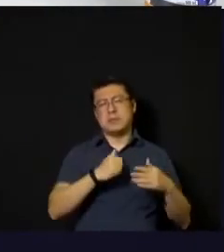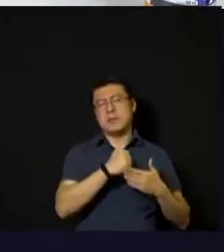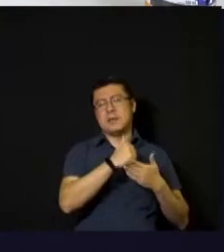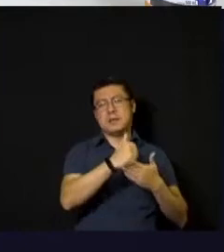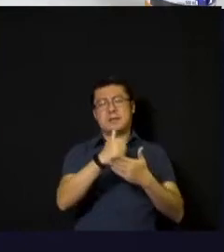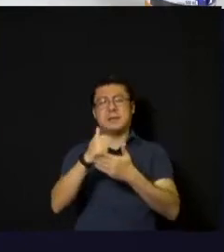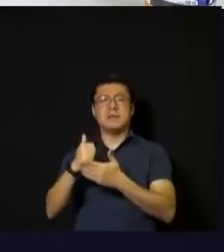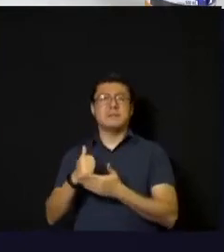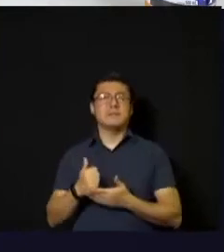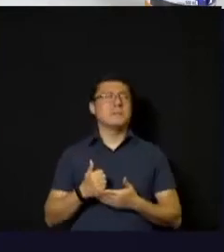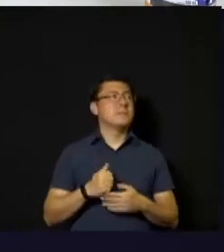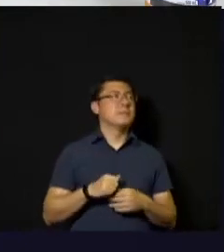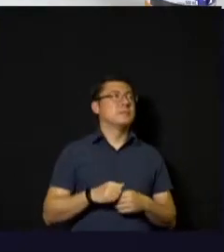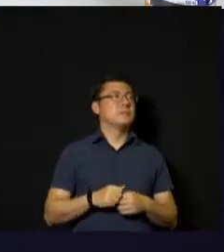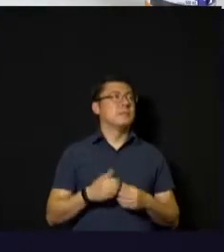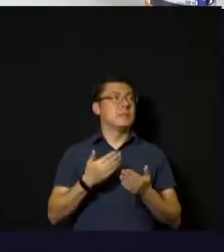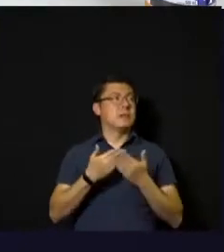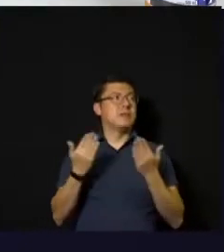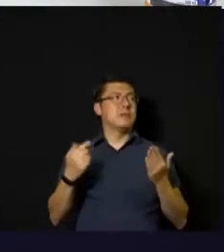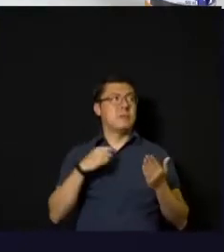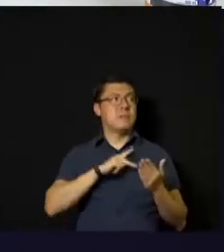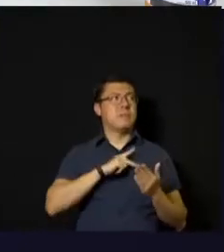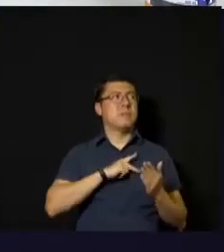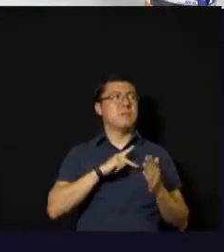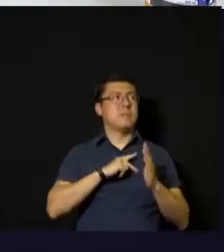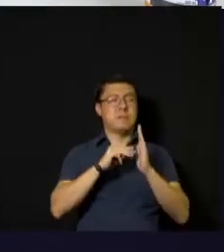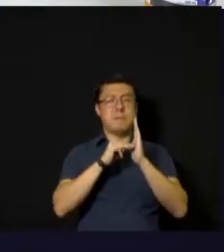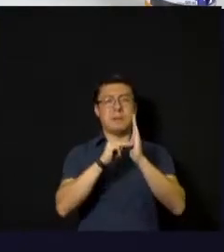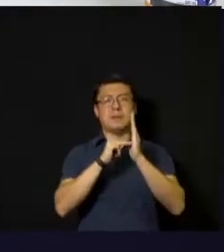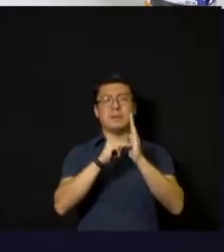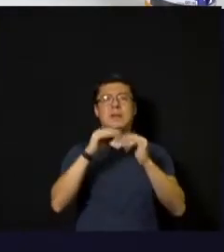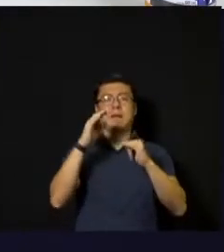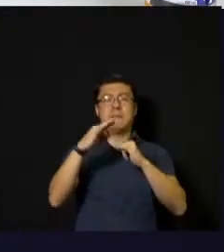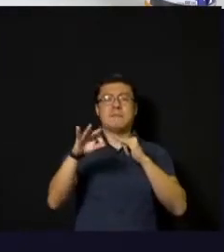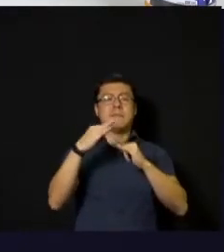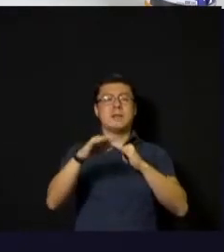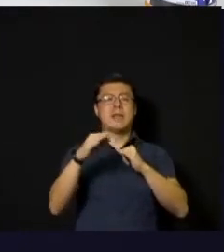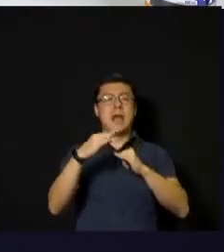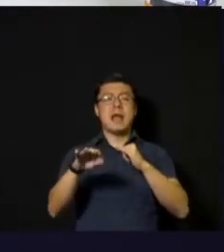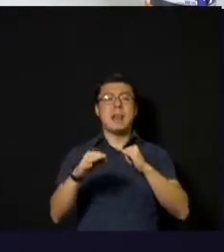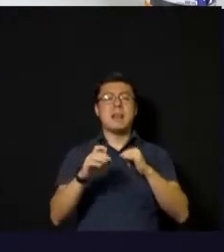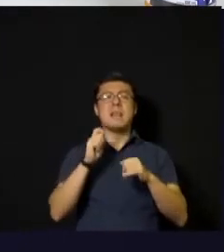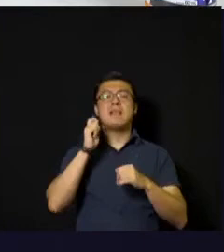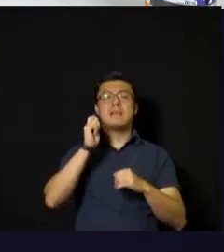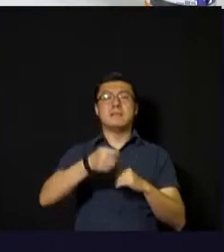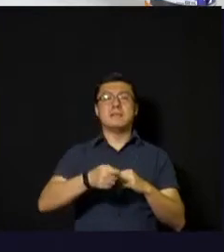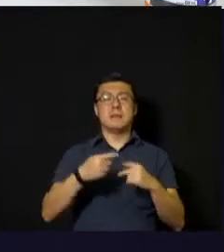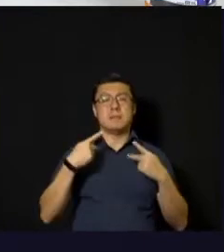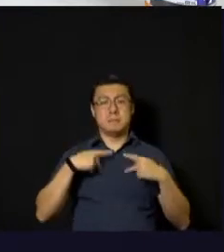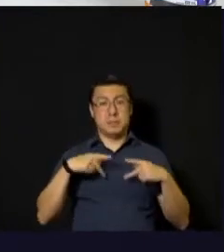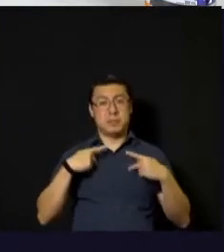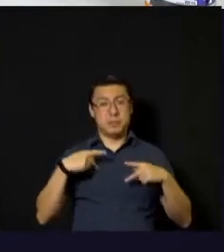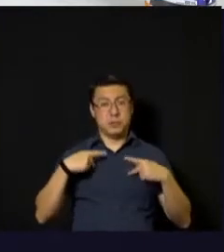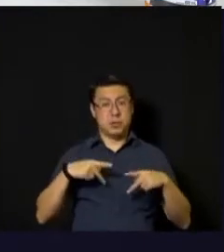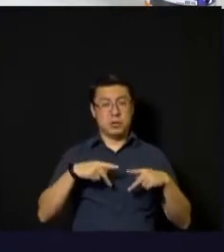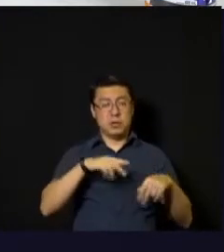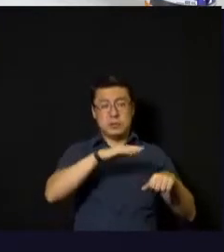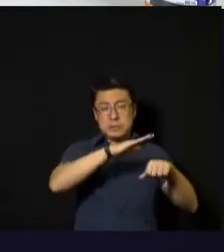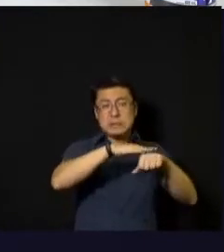come. Well, my final message, apart from keep on getting more